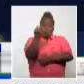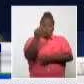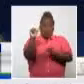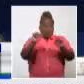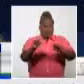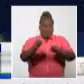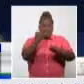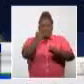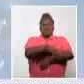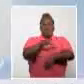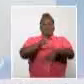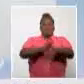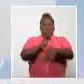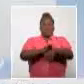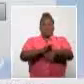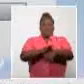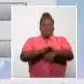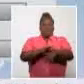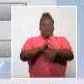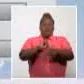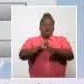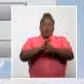condition.